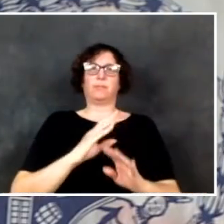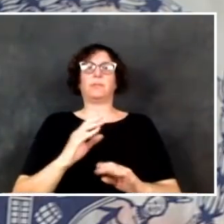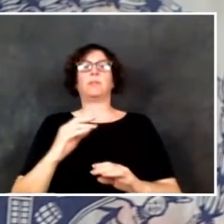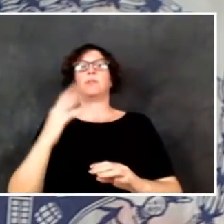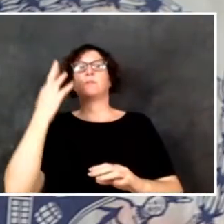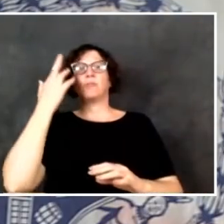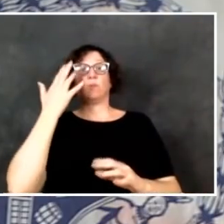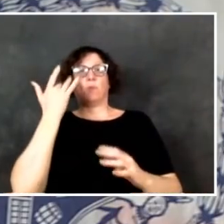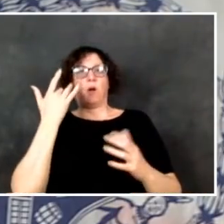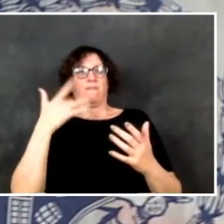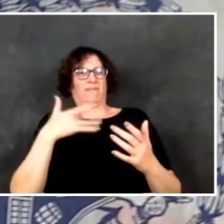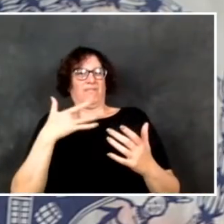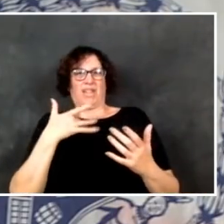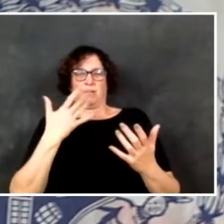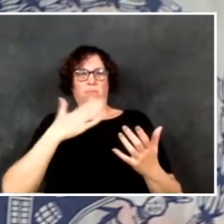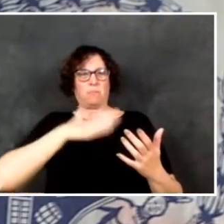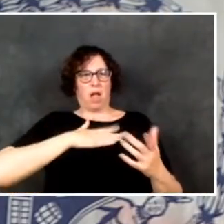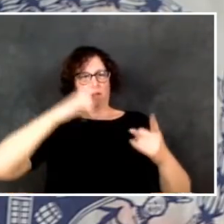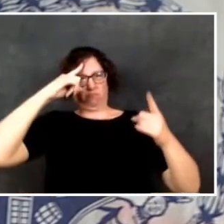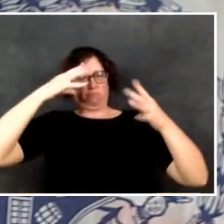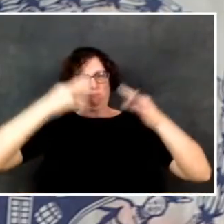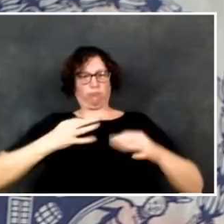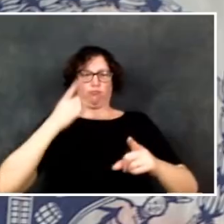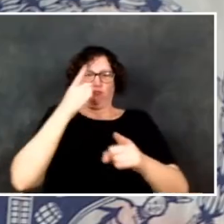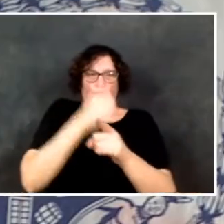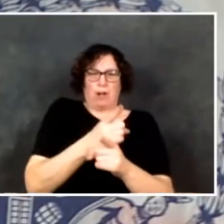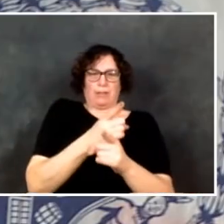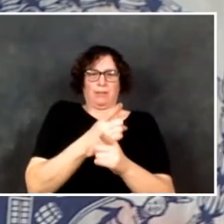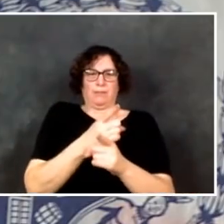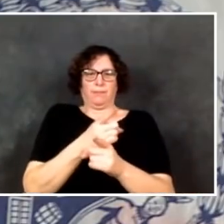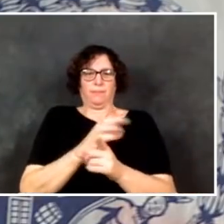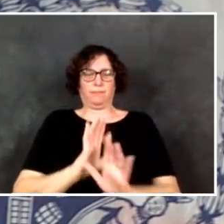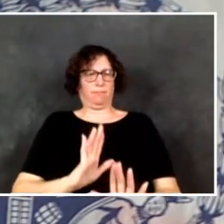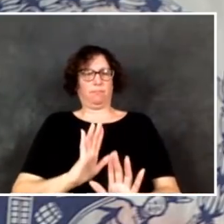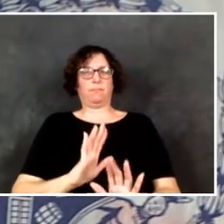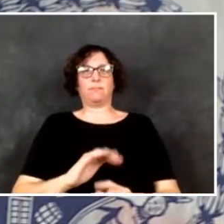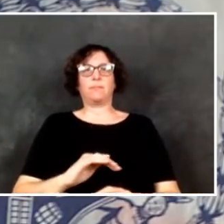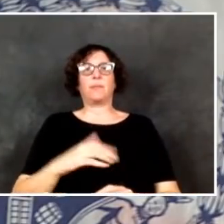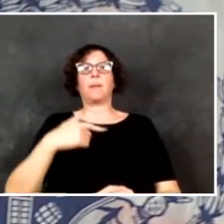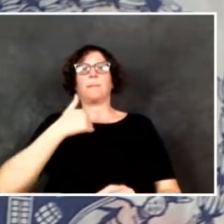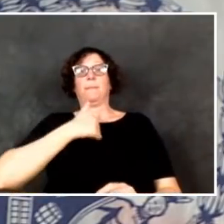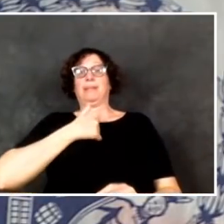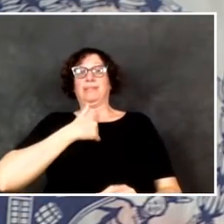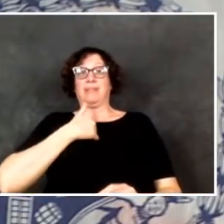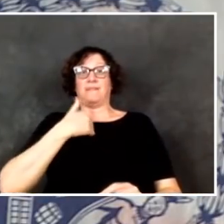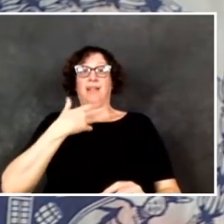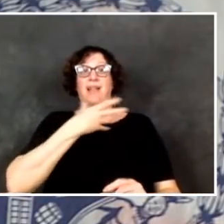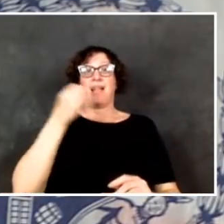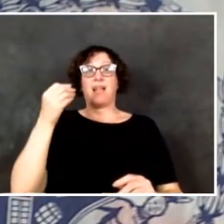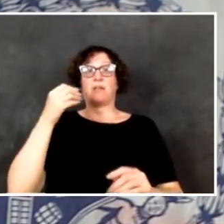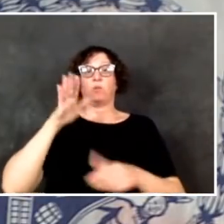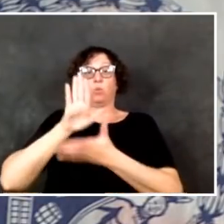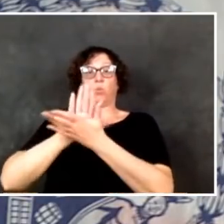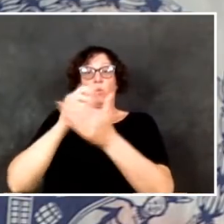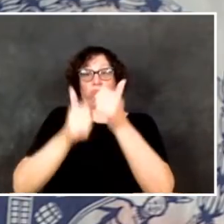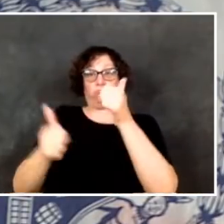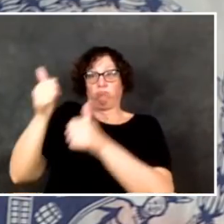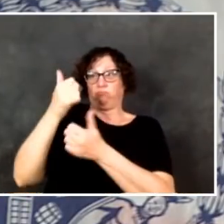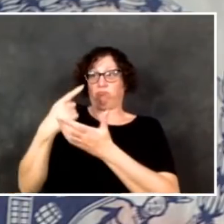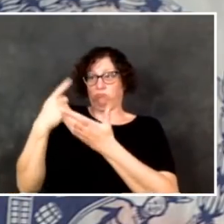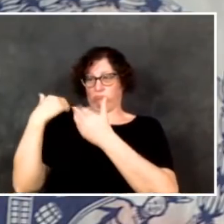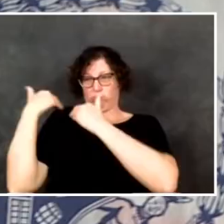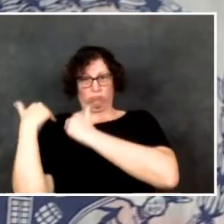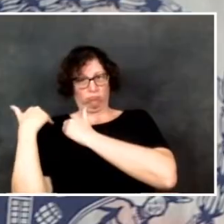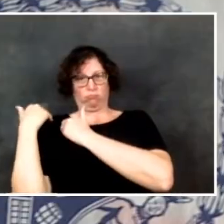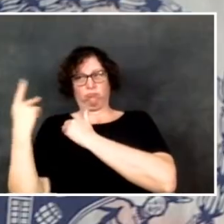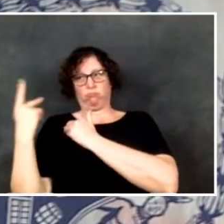Obviously, what's clear is I'm responsible and the Chancellor is responsible for the health and well-being of all our kids.